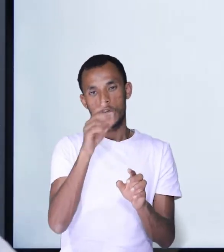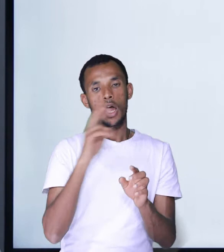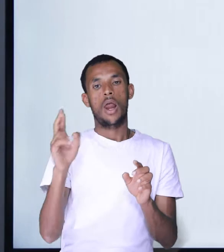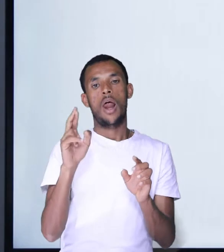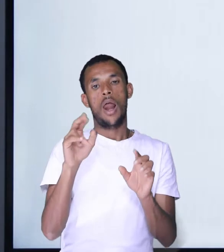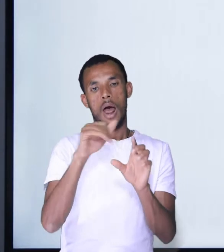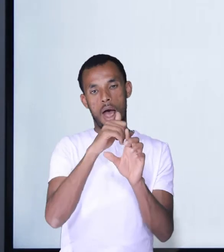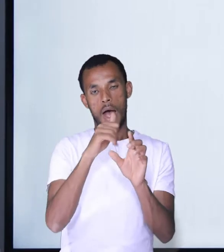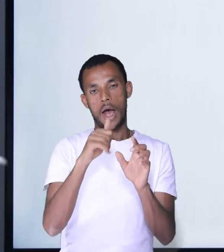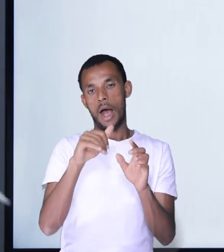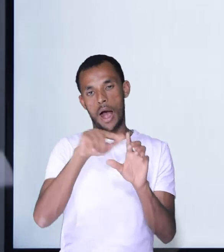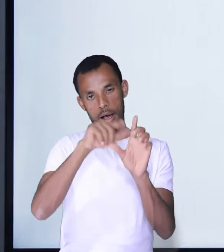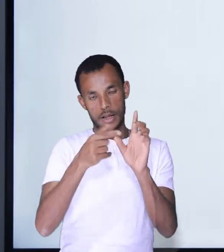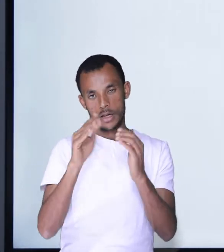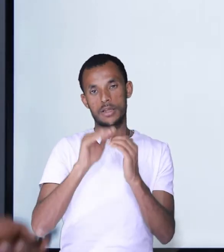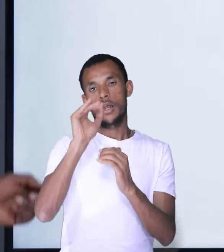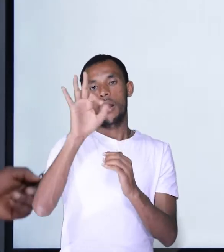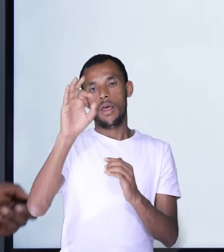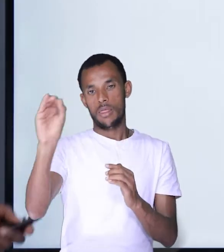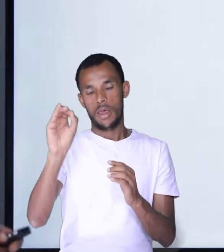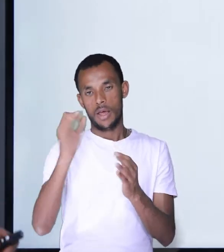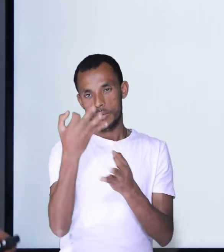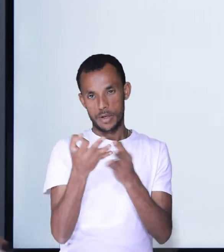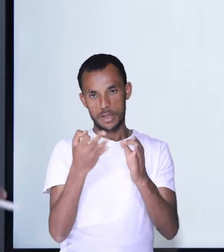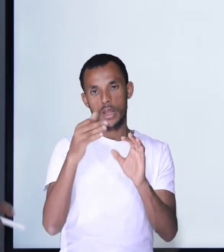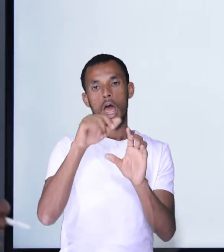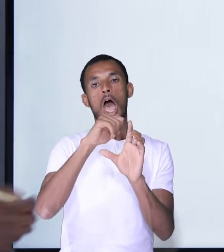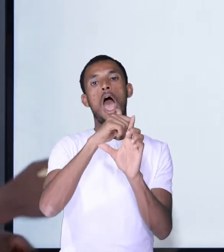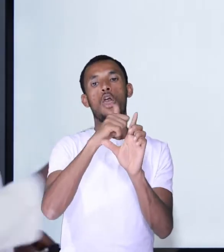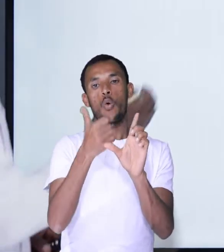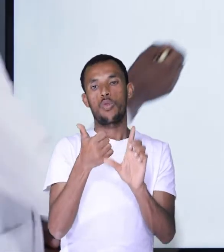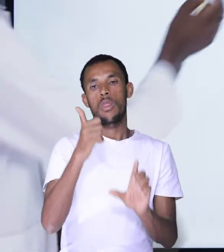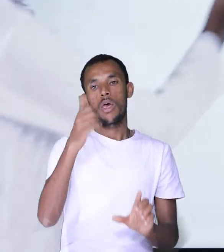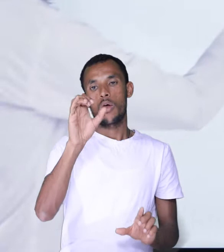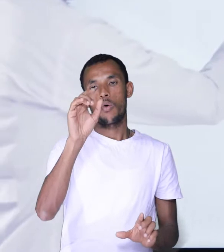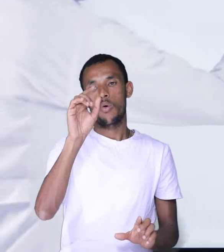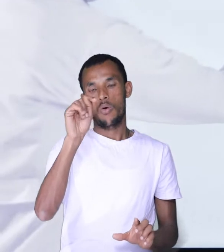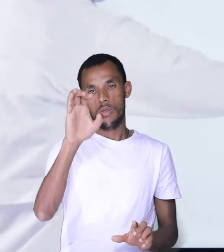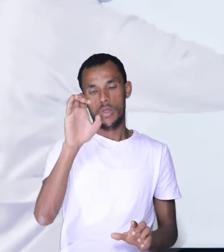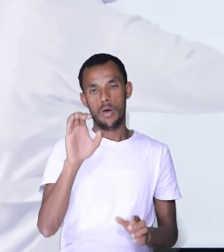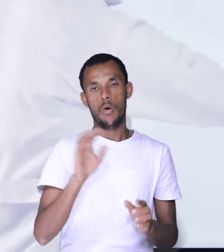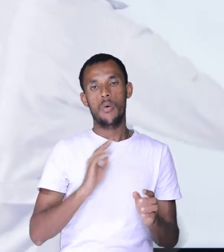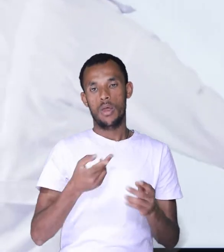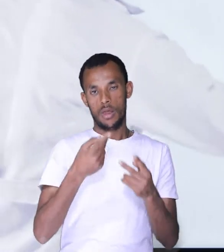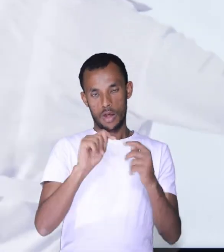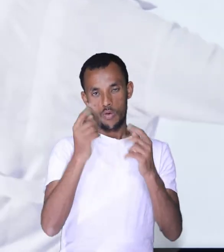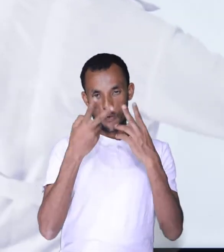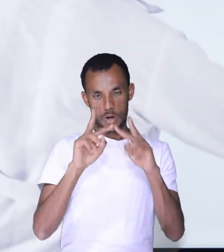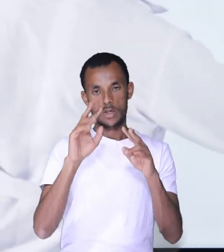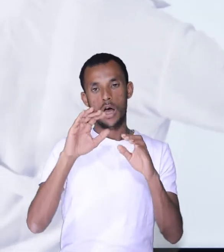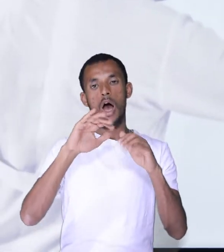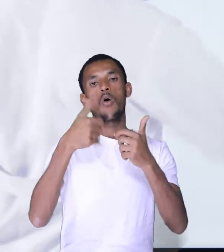greater than like 90 degree, they can be expressed in terms of acute angles. But here, we'll try to focus how to find